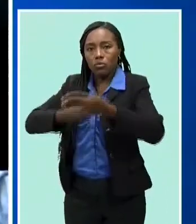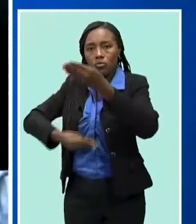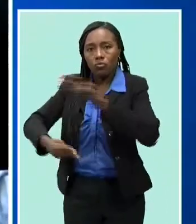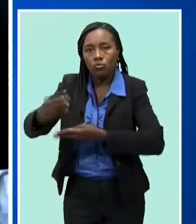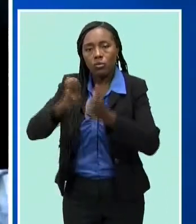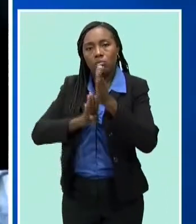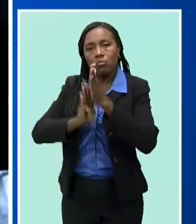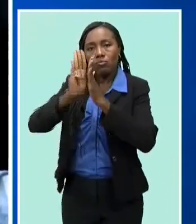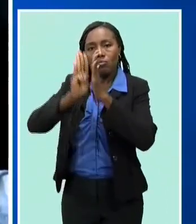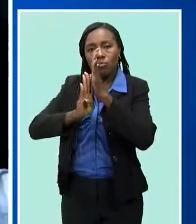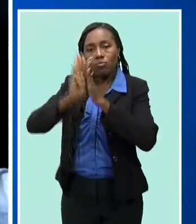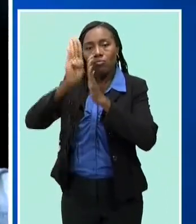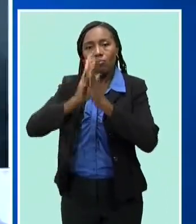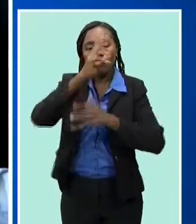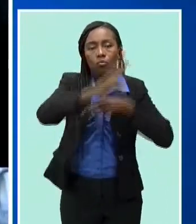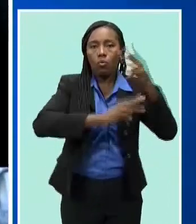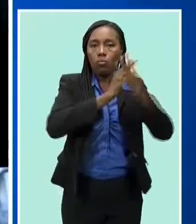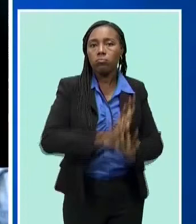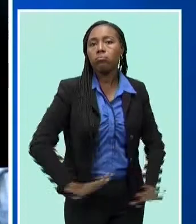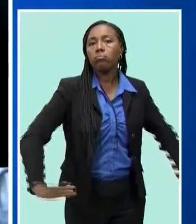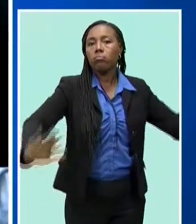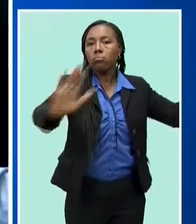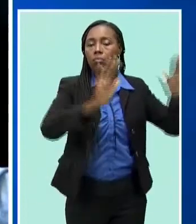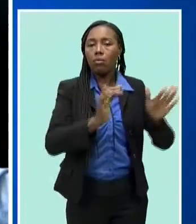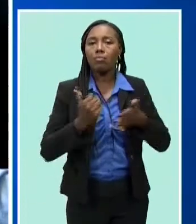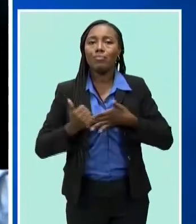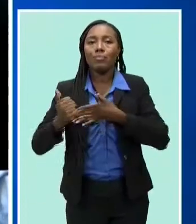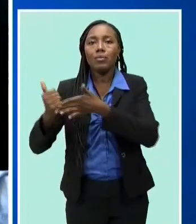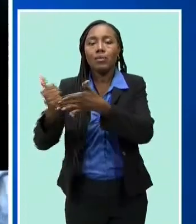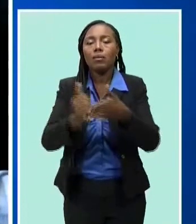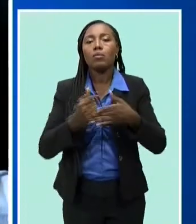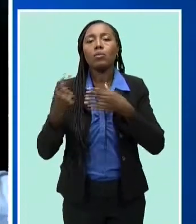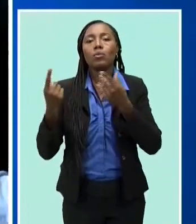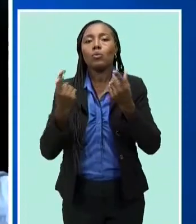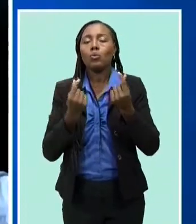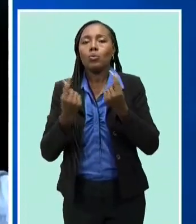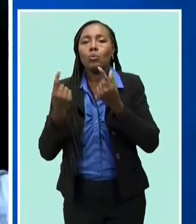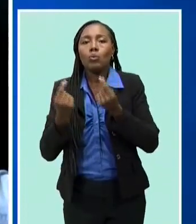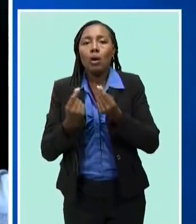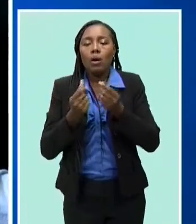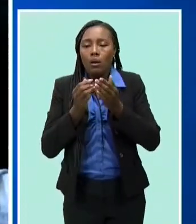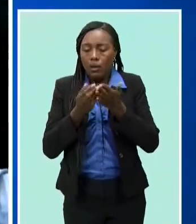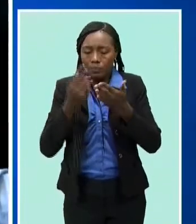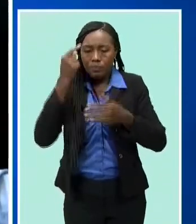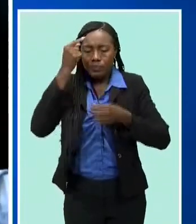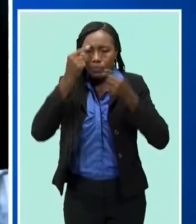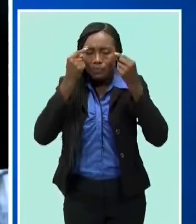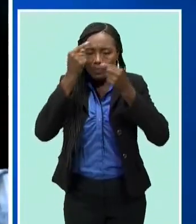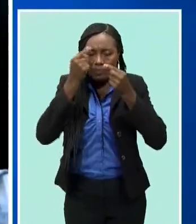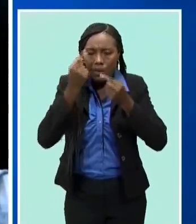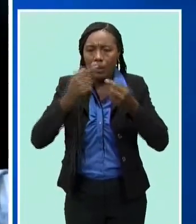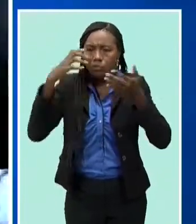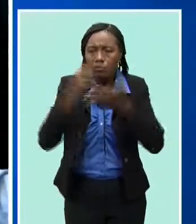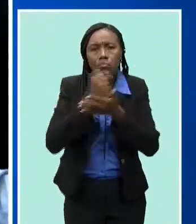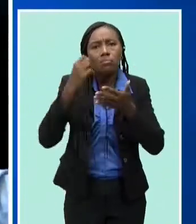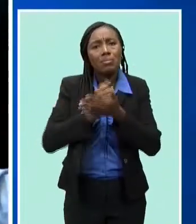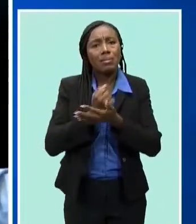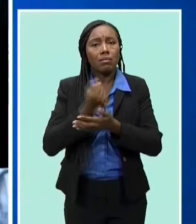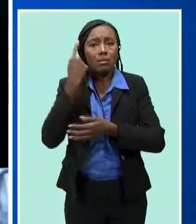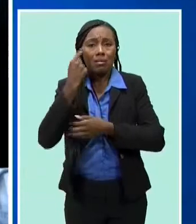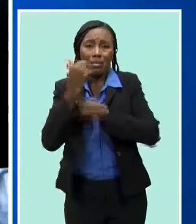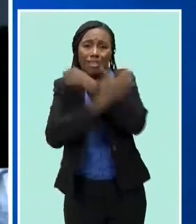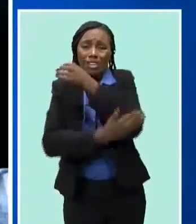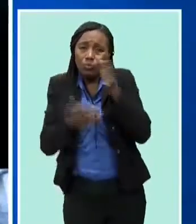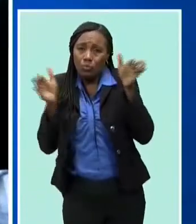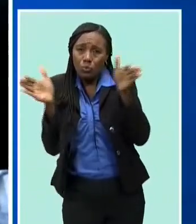development discussions globally, which will help us begin to expand the possibilities, because small states and countries